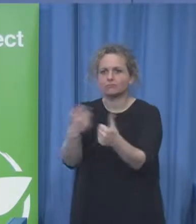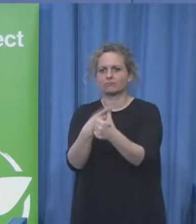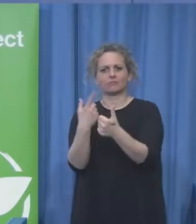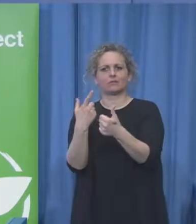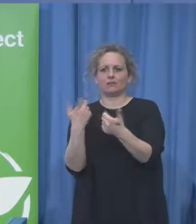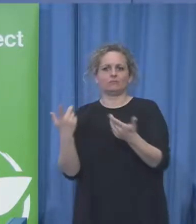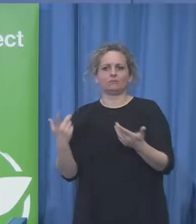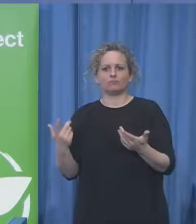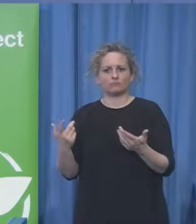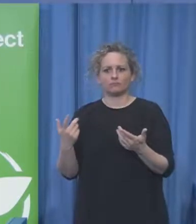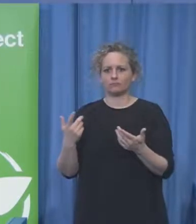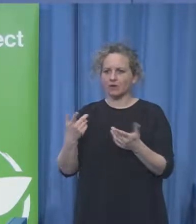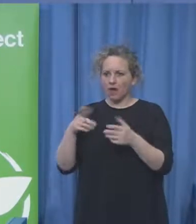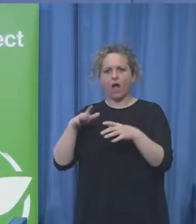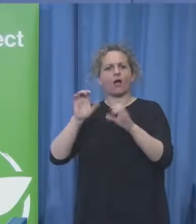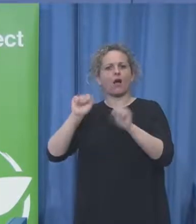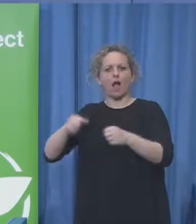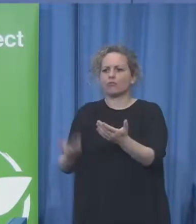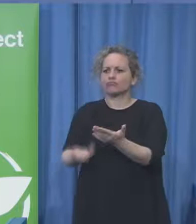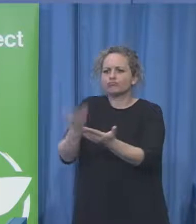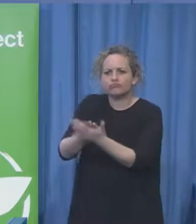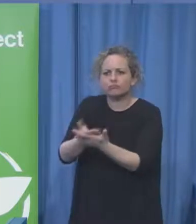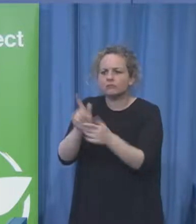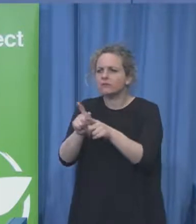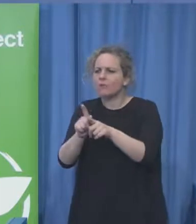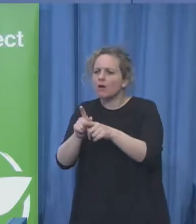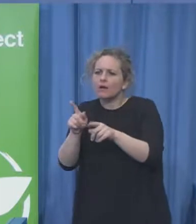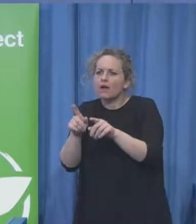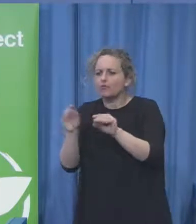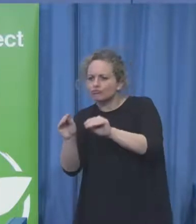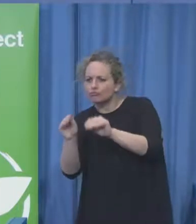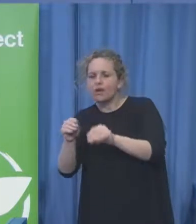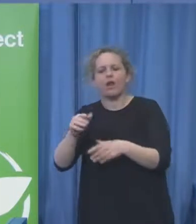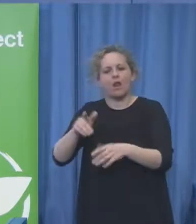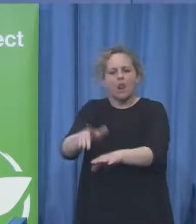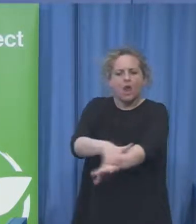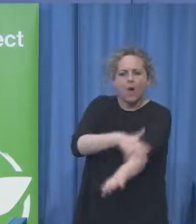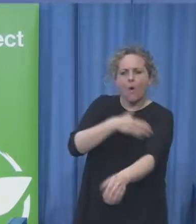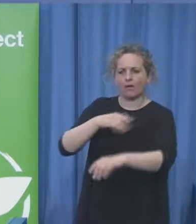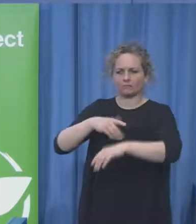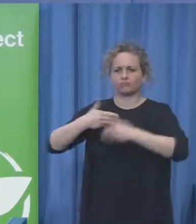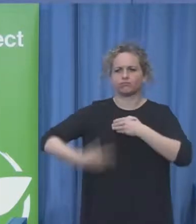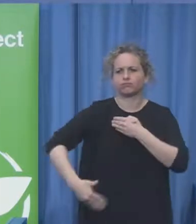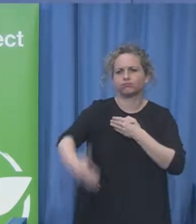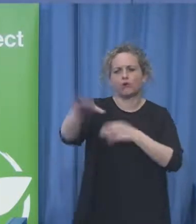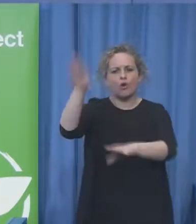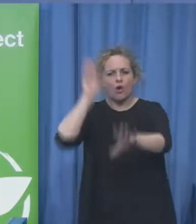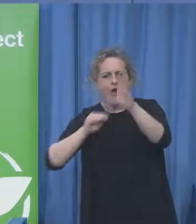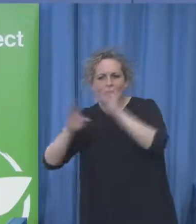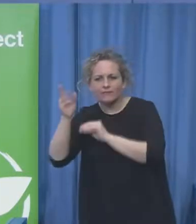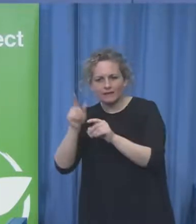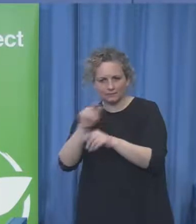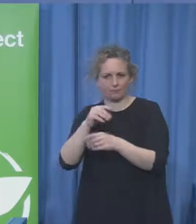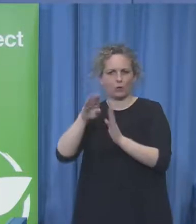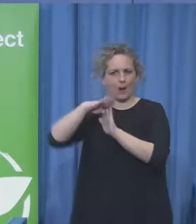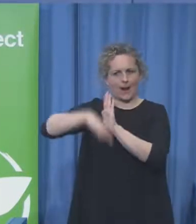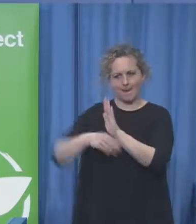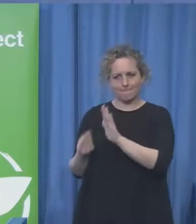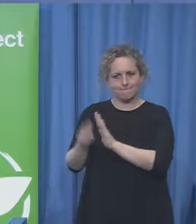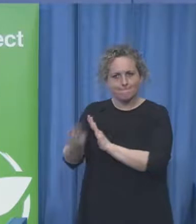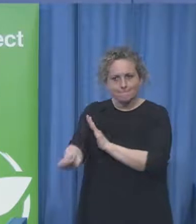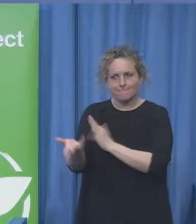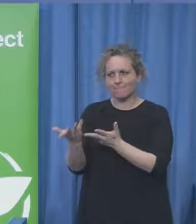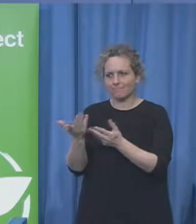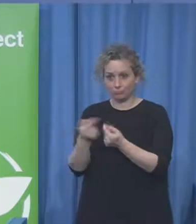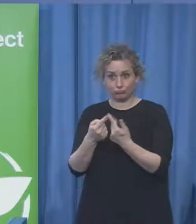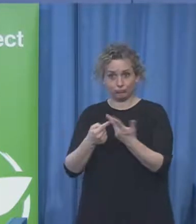just finalizing right now. Last but not least, everyone agreed on that the goal should be the full inclusion of